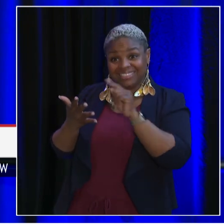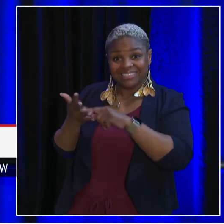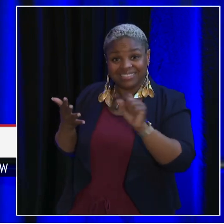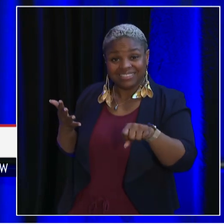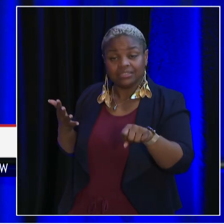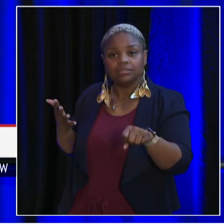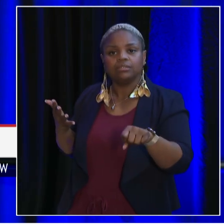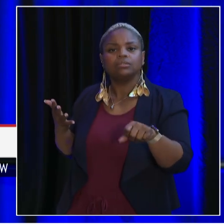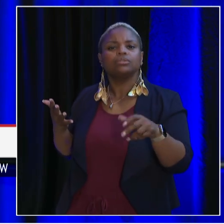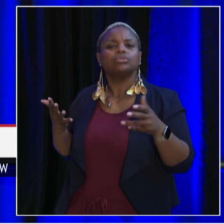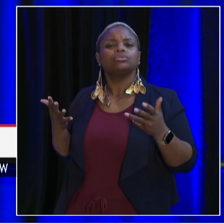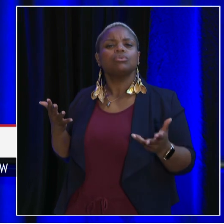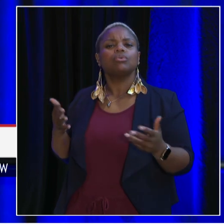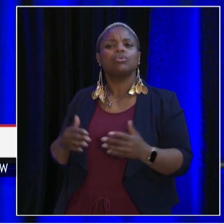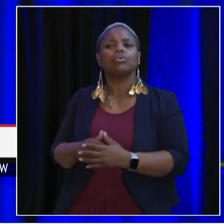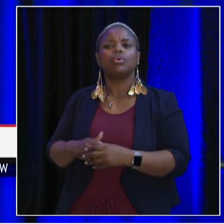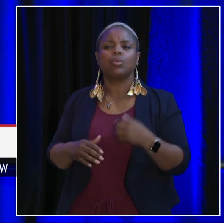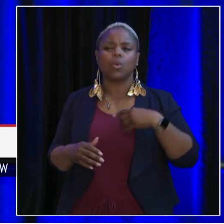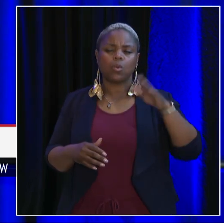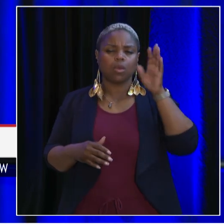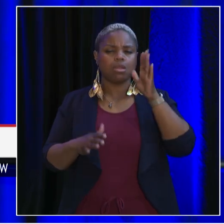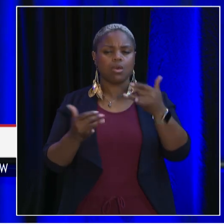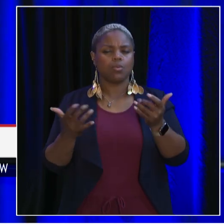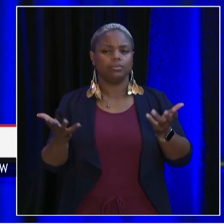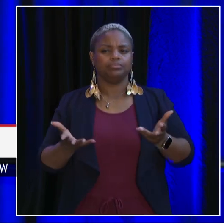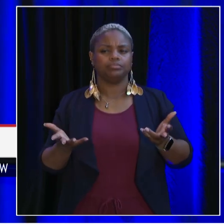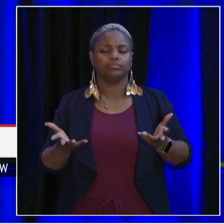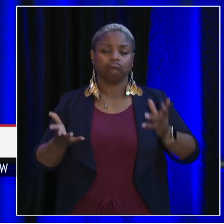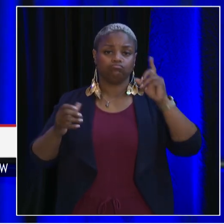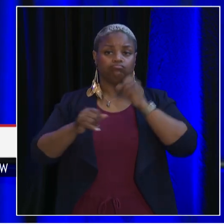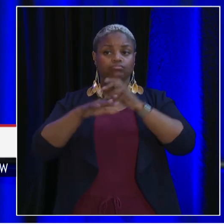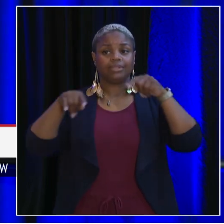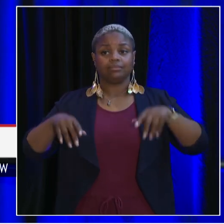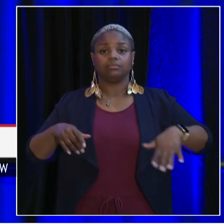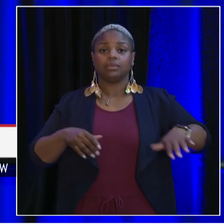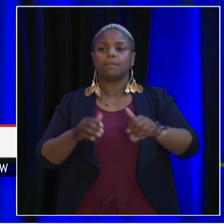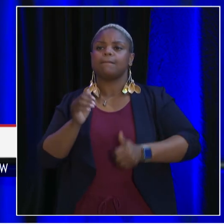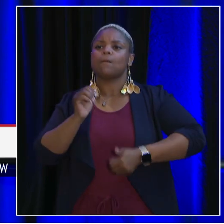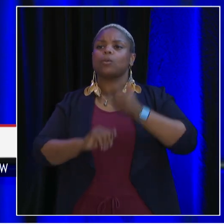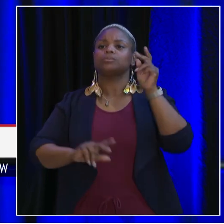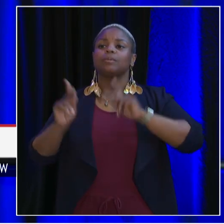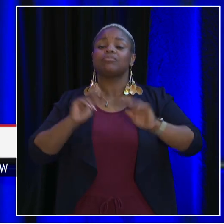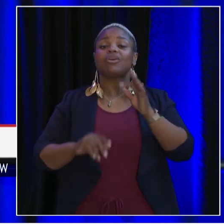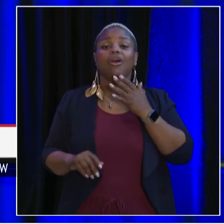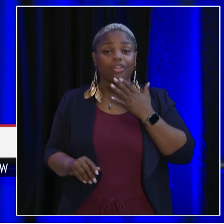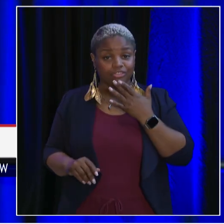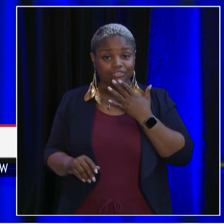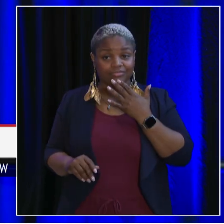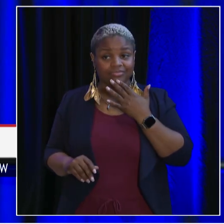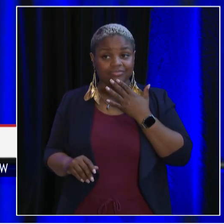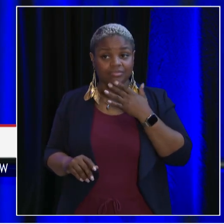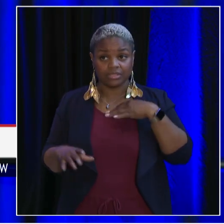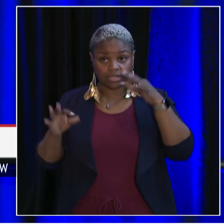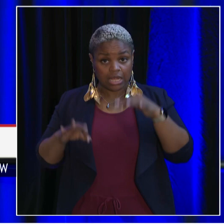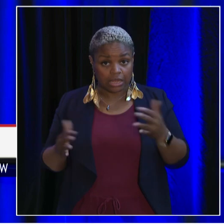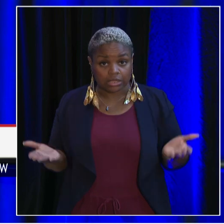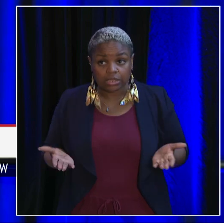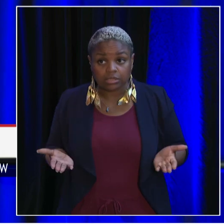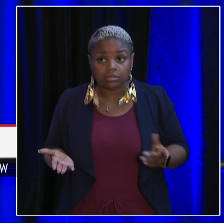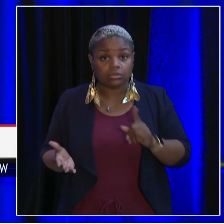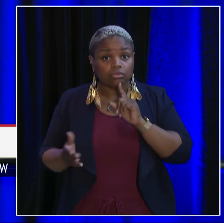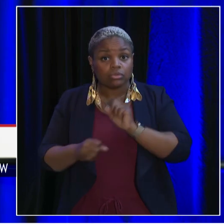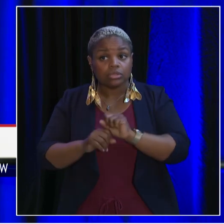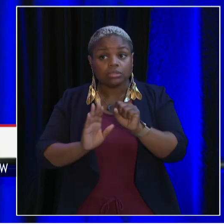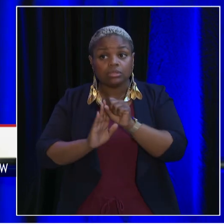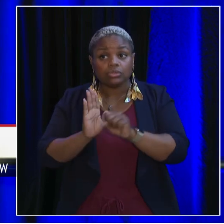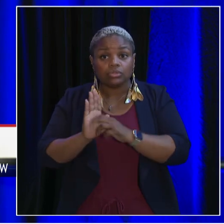a population that is mostly people of color, the denial of this full autonomy is a racial justice issue.